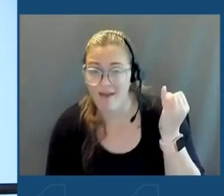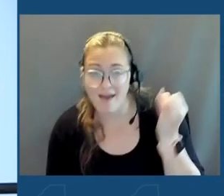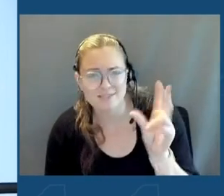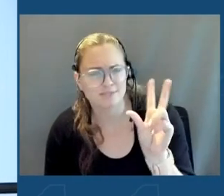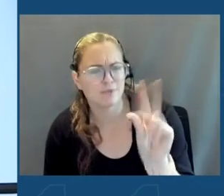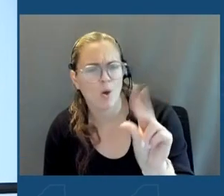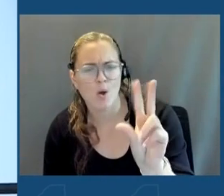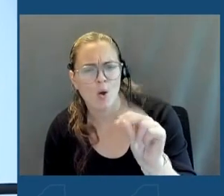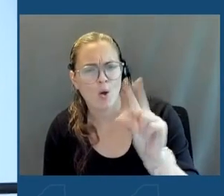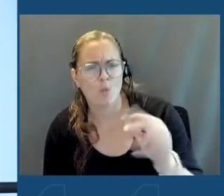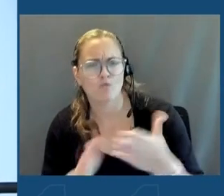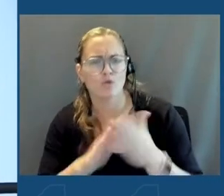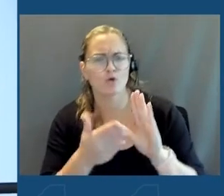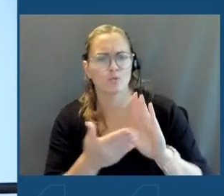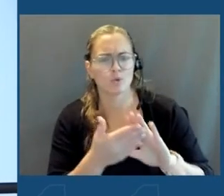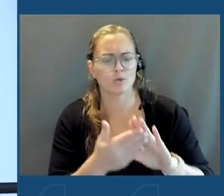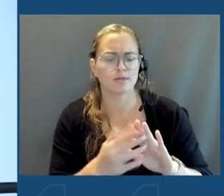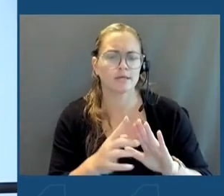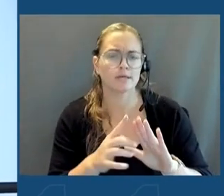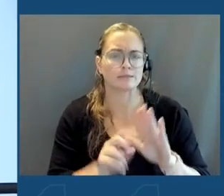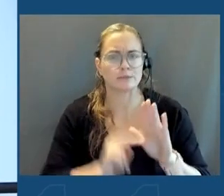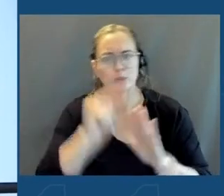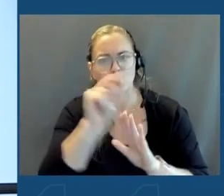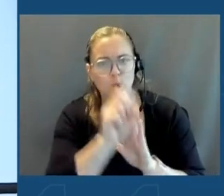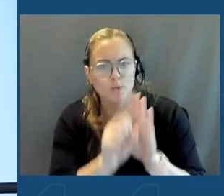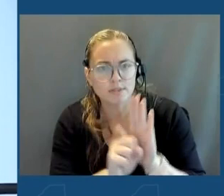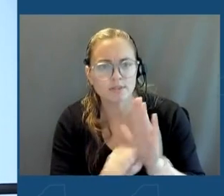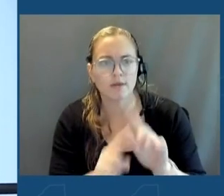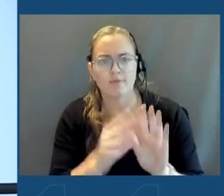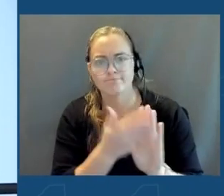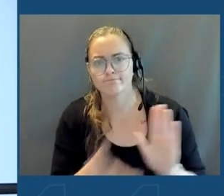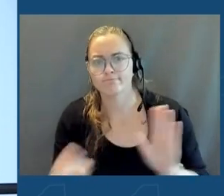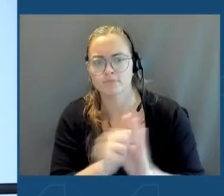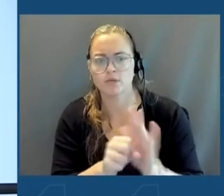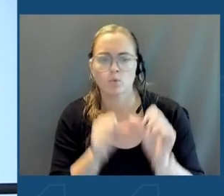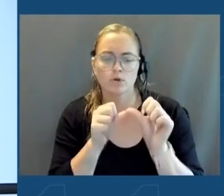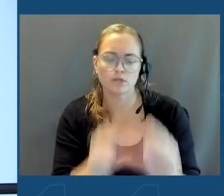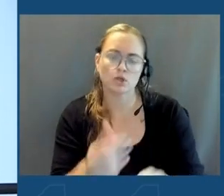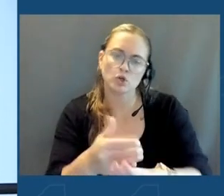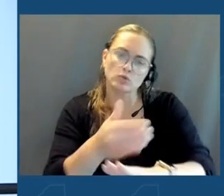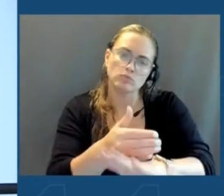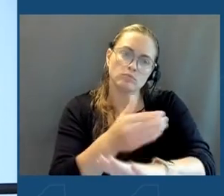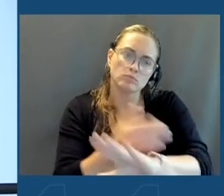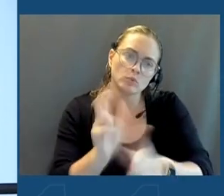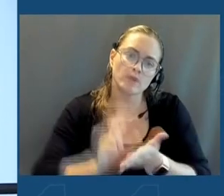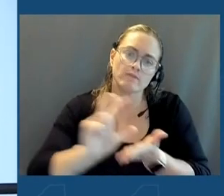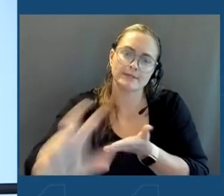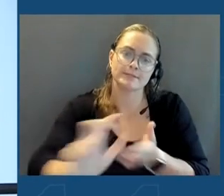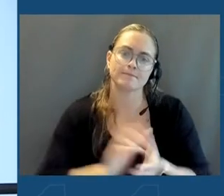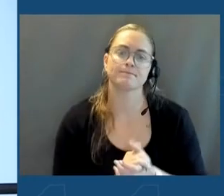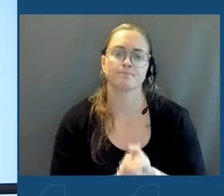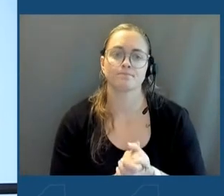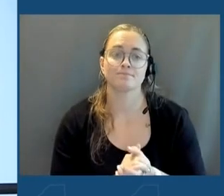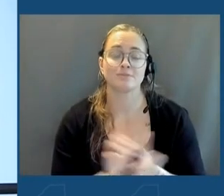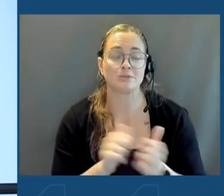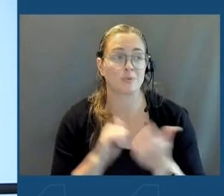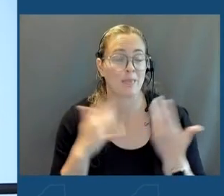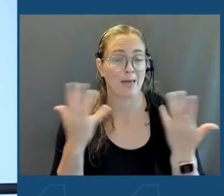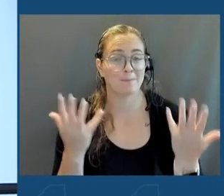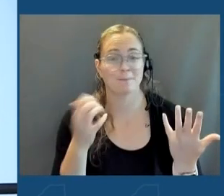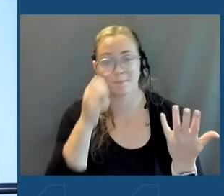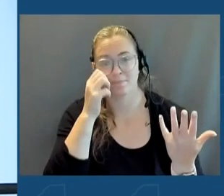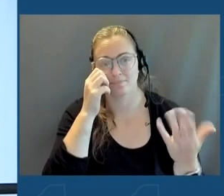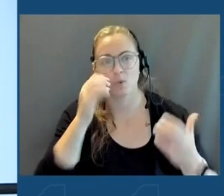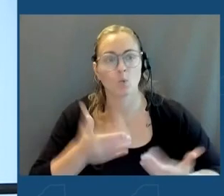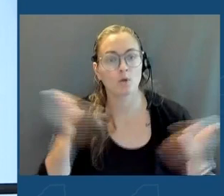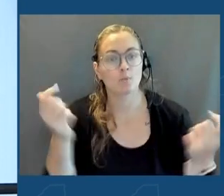our communities upstate and across the state that we'll continue to revitalize and invest in. So with that, I want to welcome you